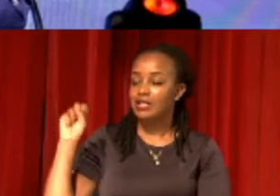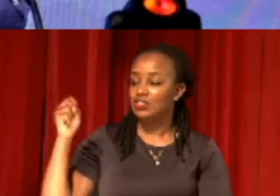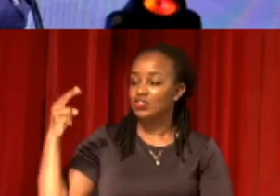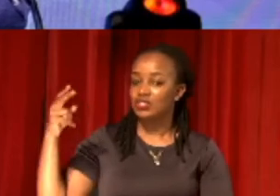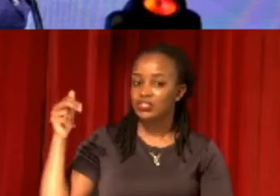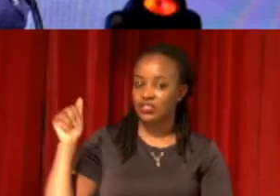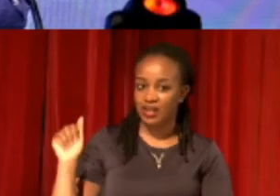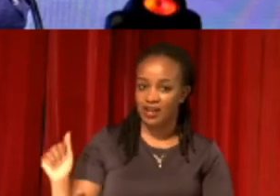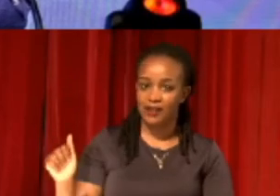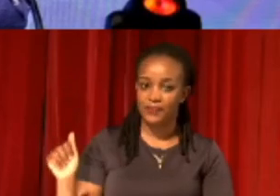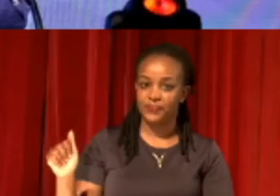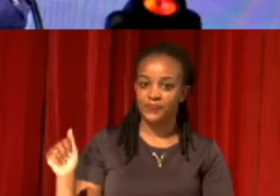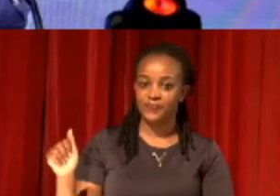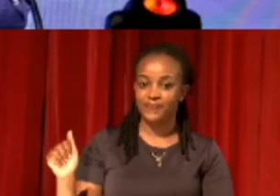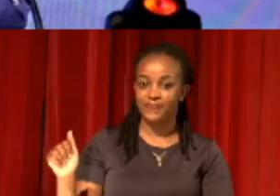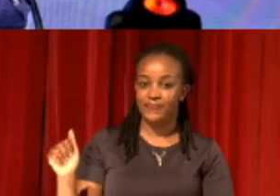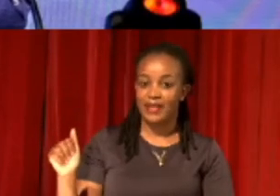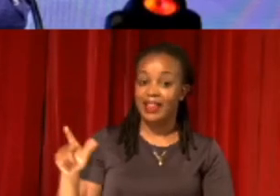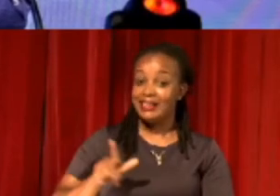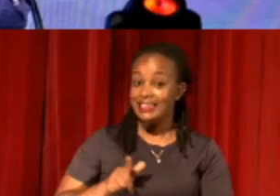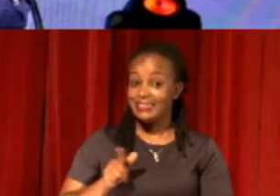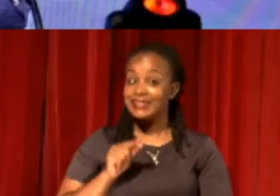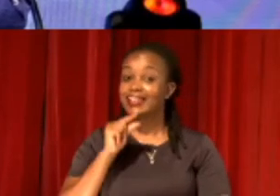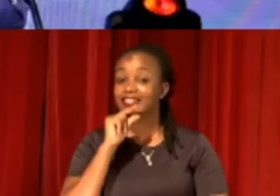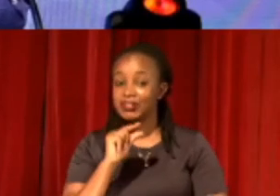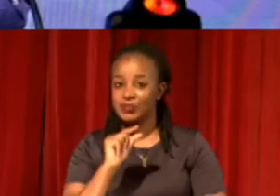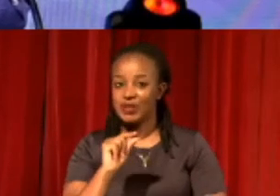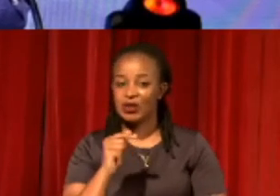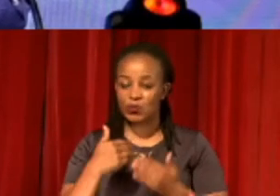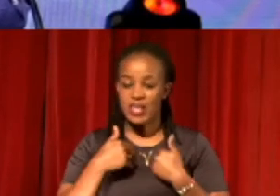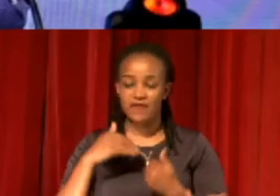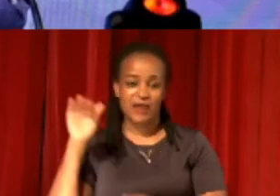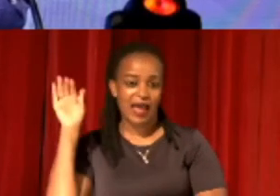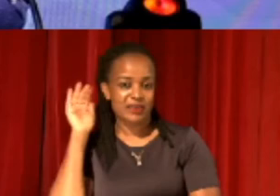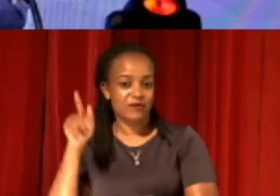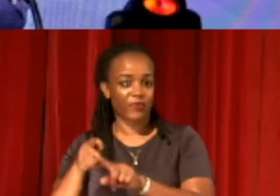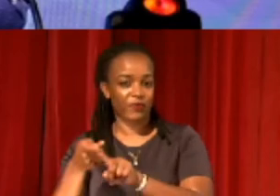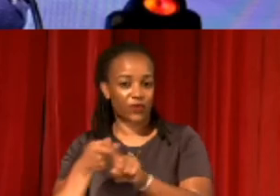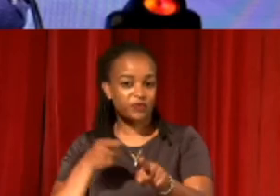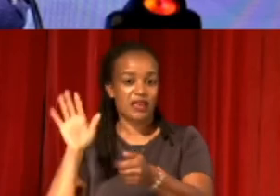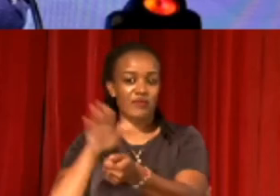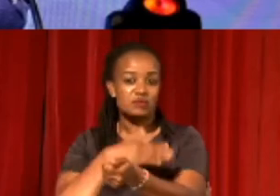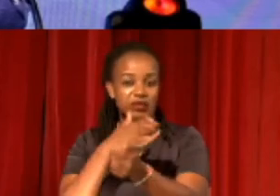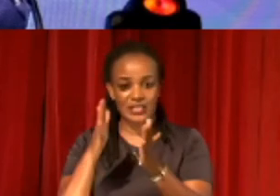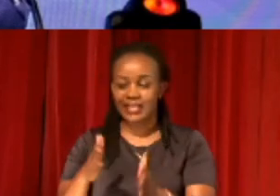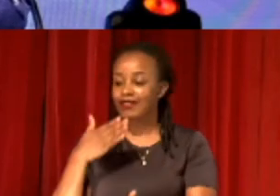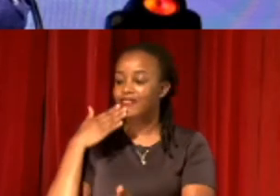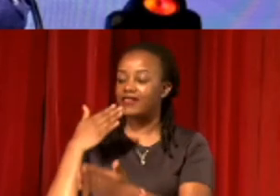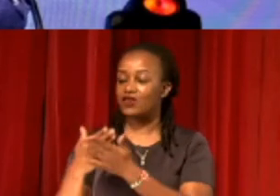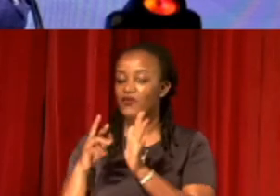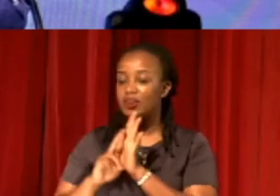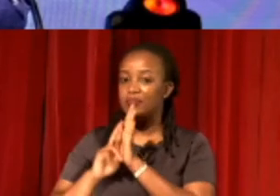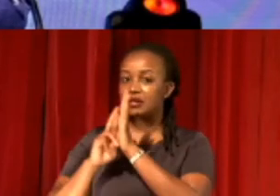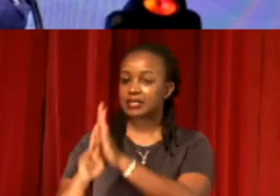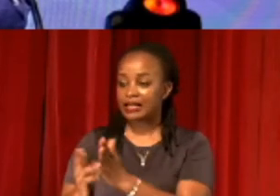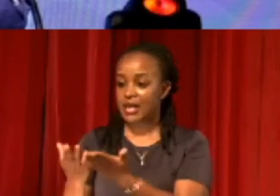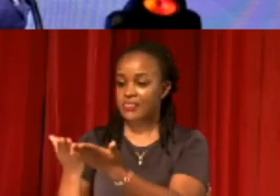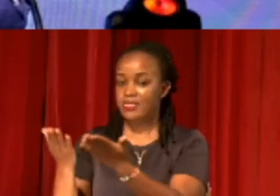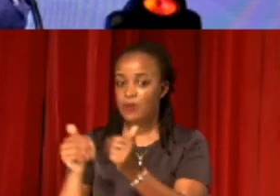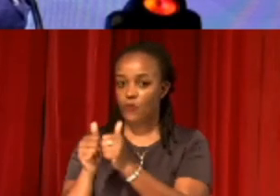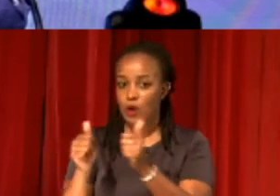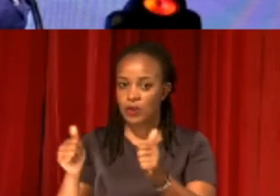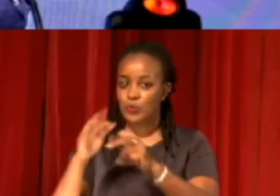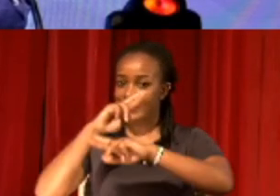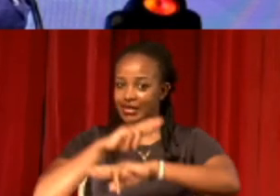of the Vixens. ladies and gentlemen, we've heard from the artist, and thank you for representing them very well. We'll be taking a short,